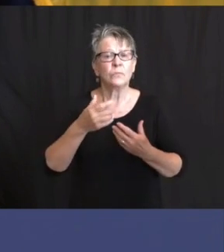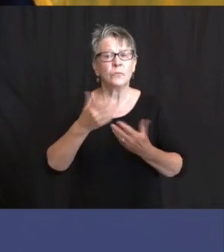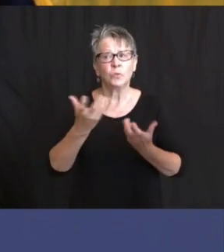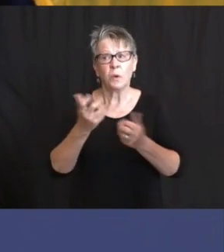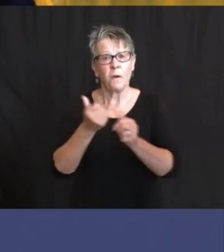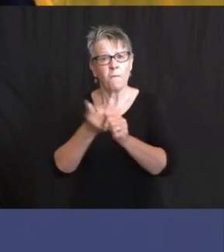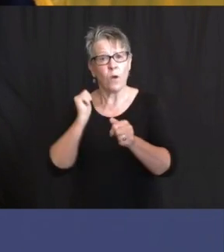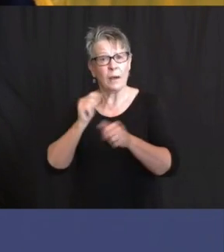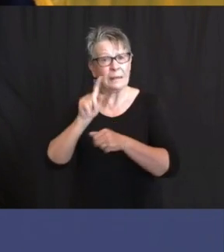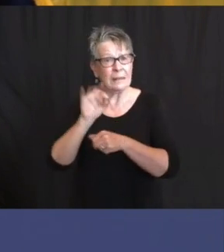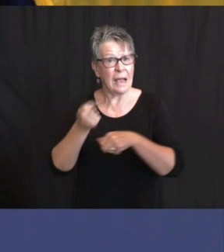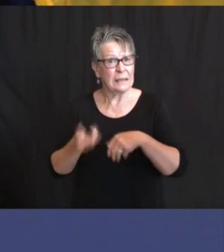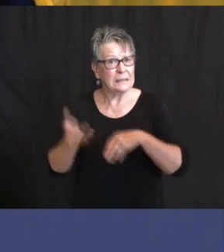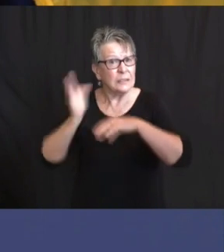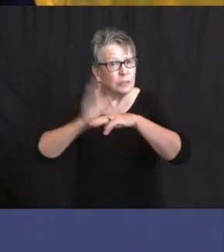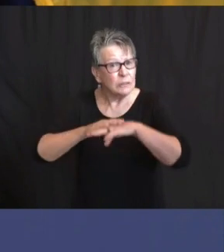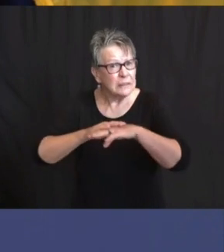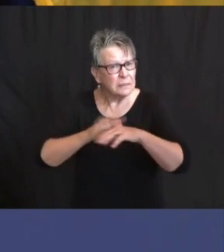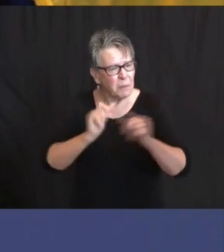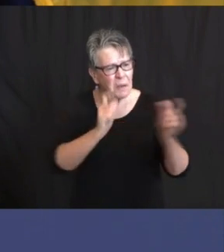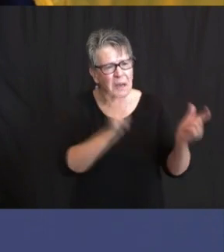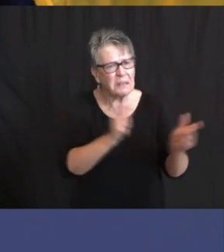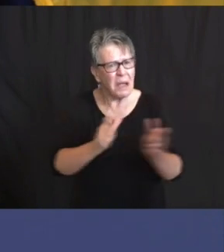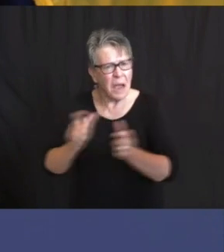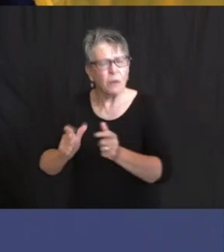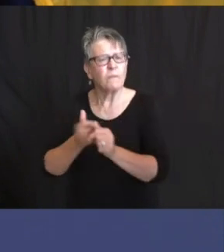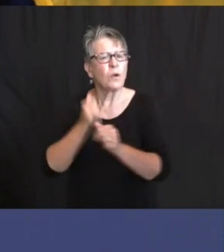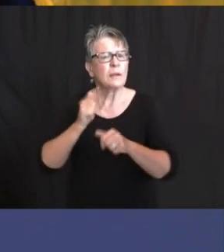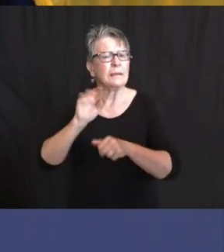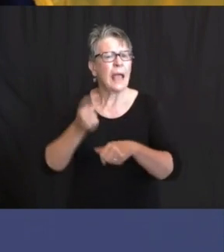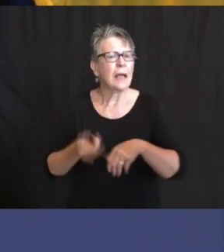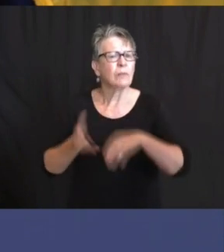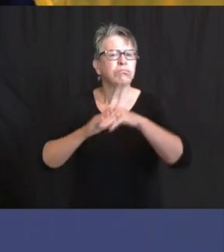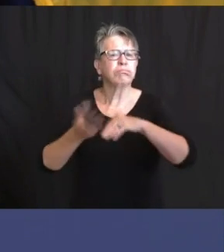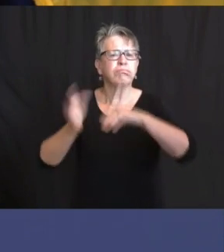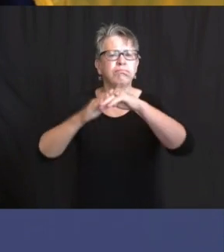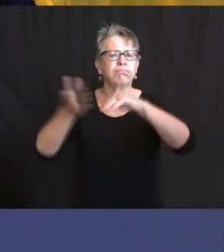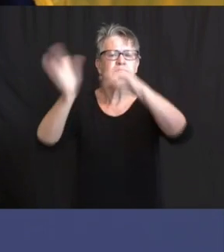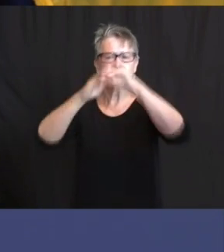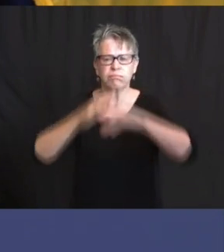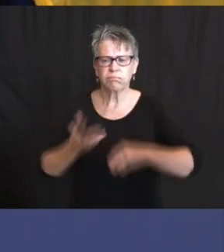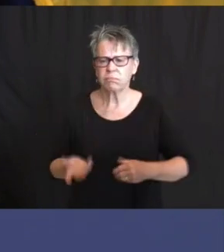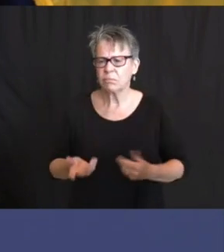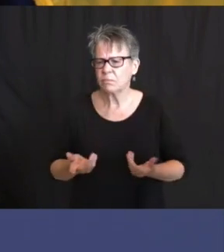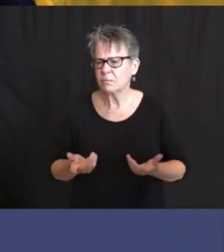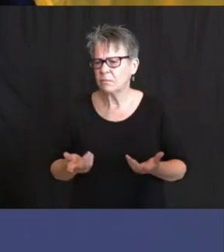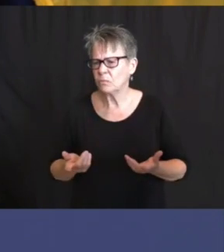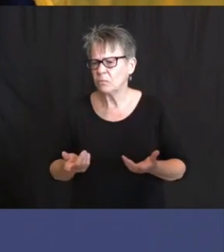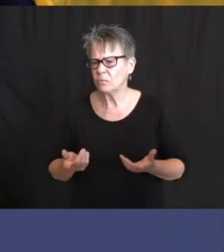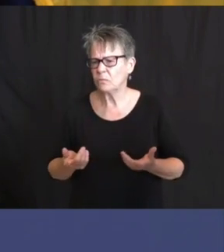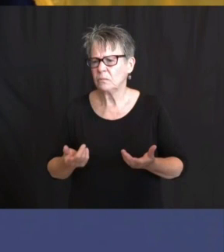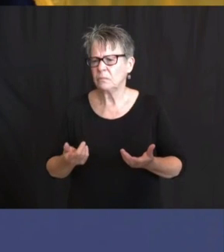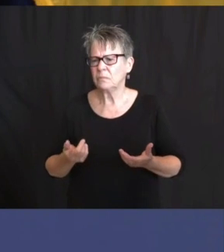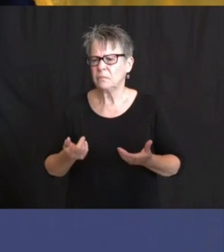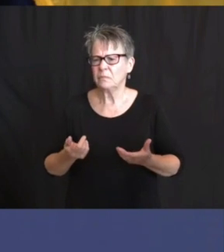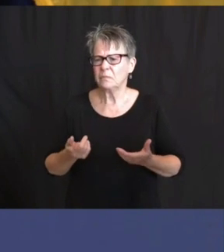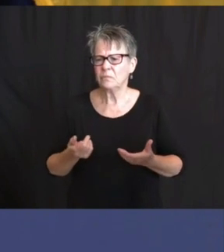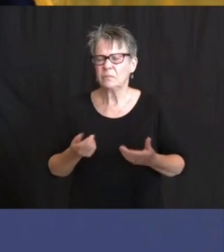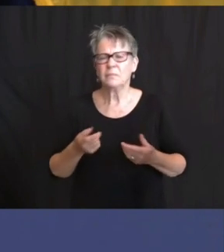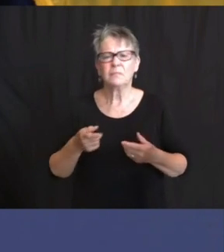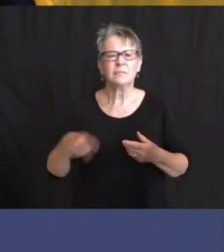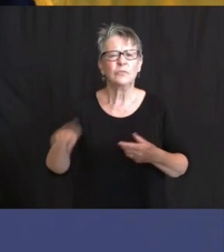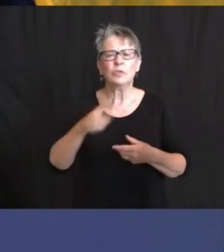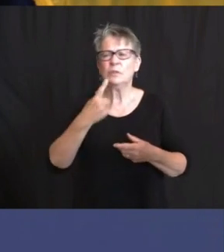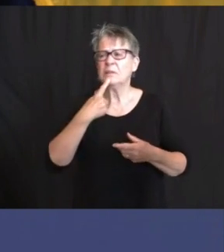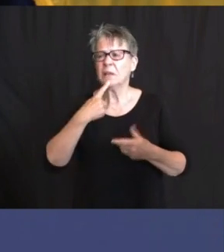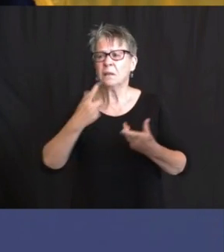say shared sacrifice, shouldn't the we include everybody? Thank you. Let me start, if I can, Dave. Based on your second question on higher